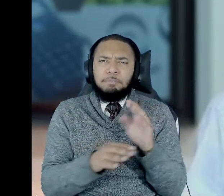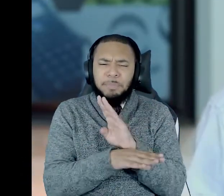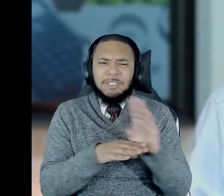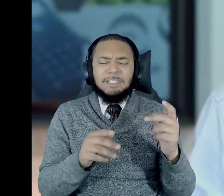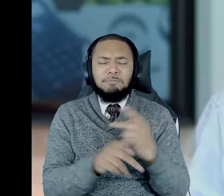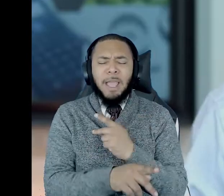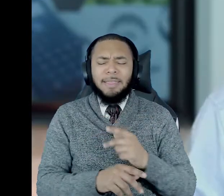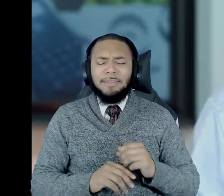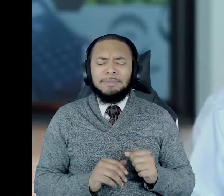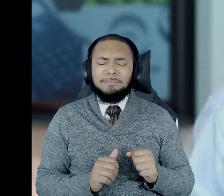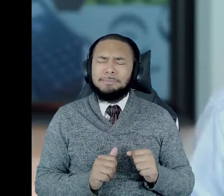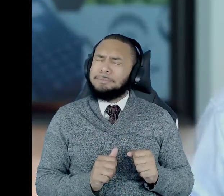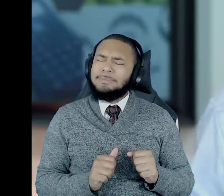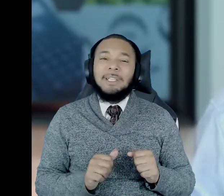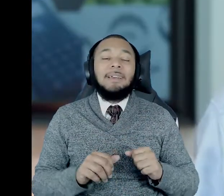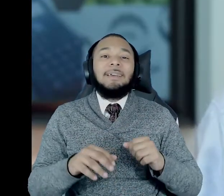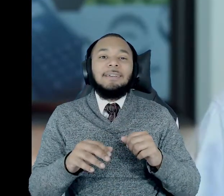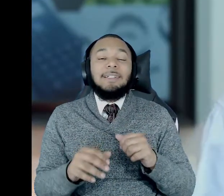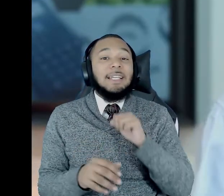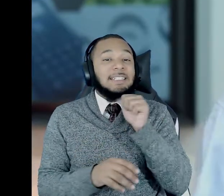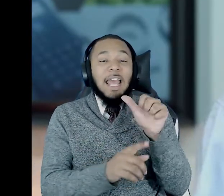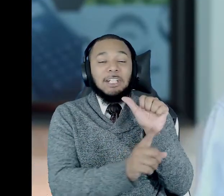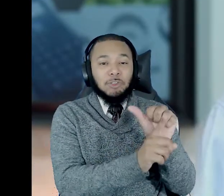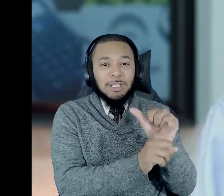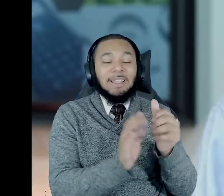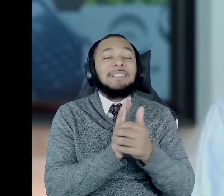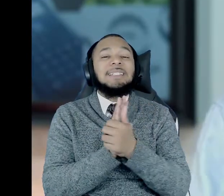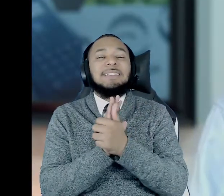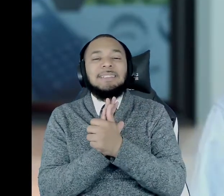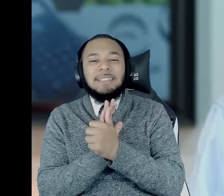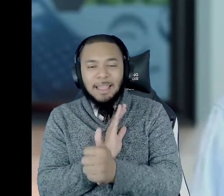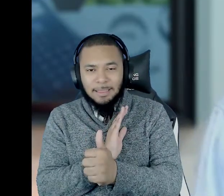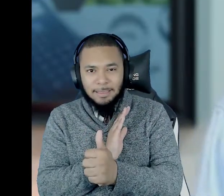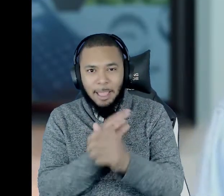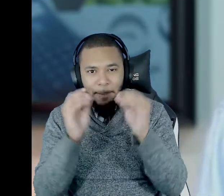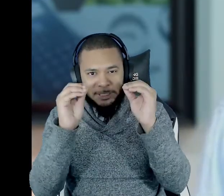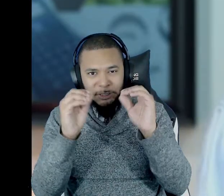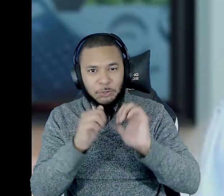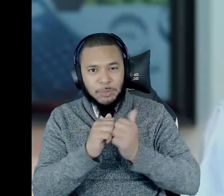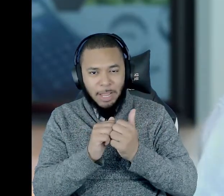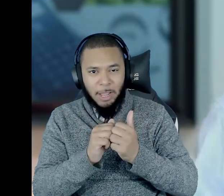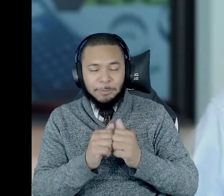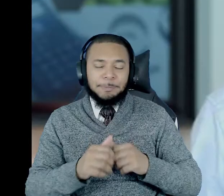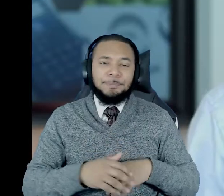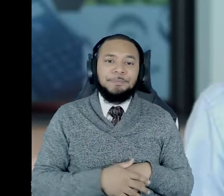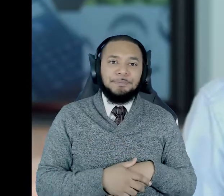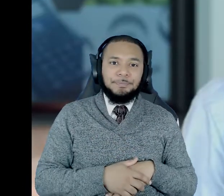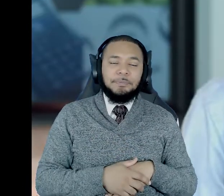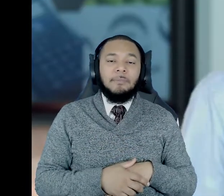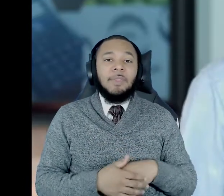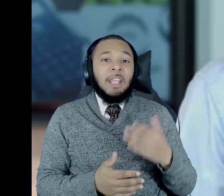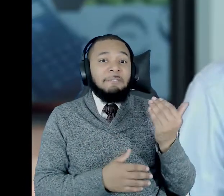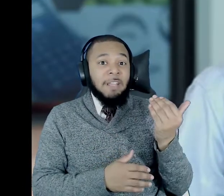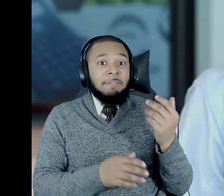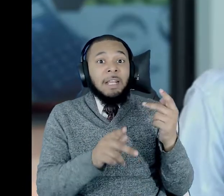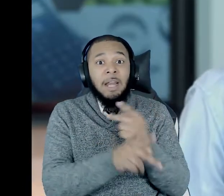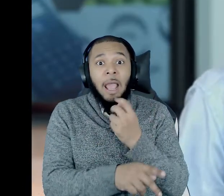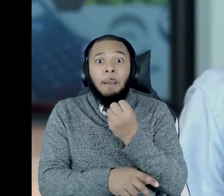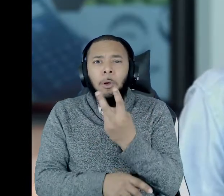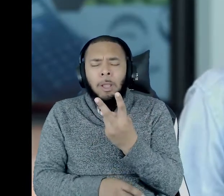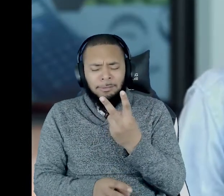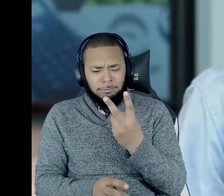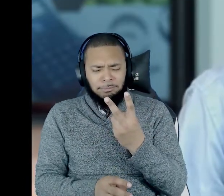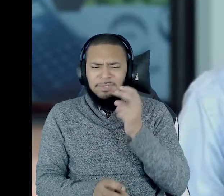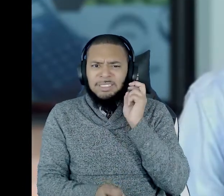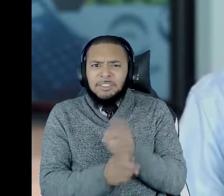quickly? Well, it's not a trick. It's a skill that I learned, and I'm going to teach you right here. 15 times 12 is hard. I'm not going to do that in my